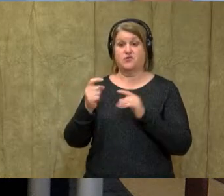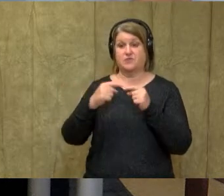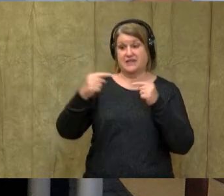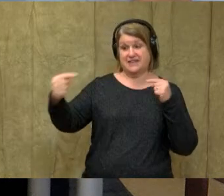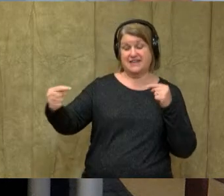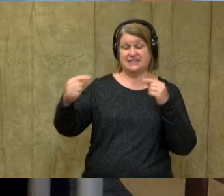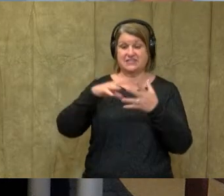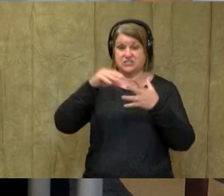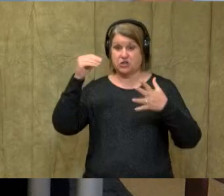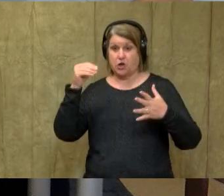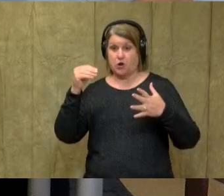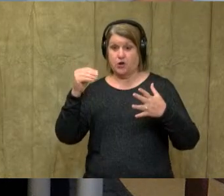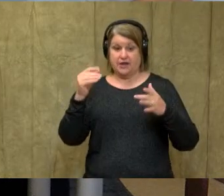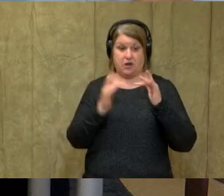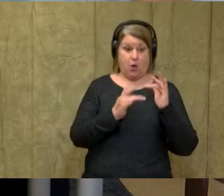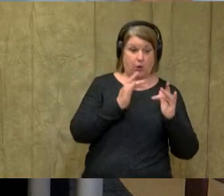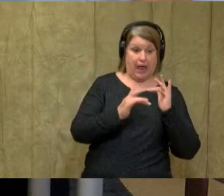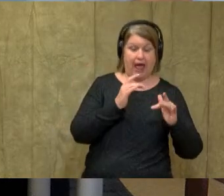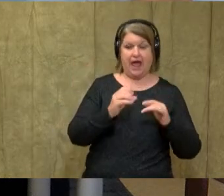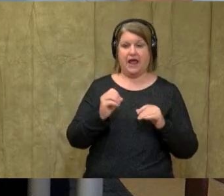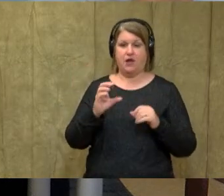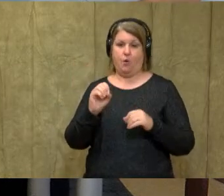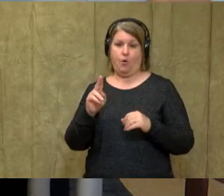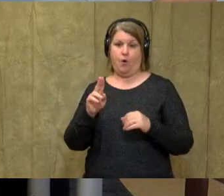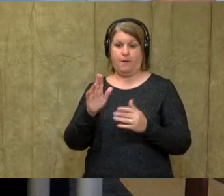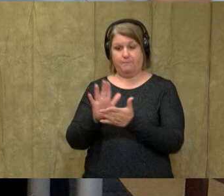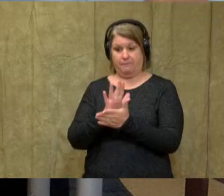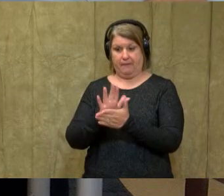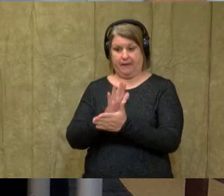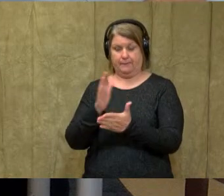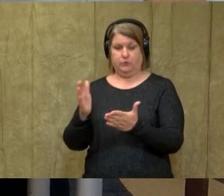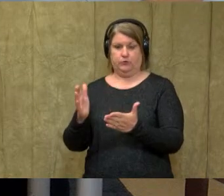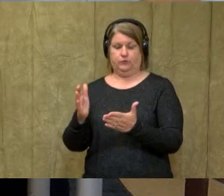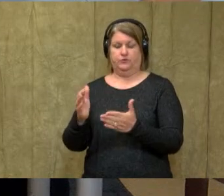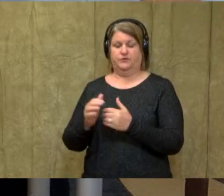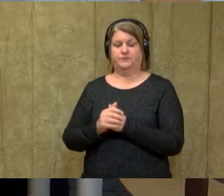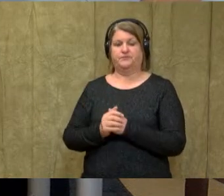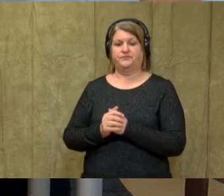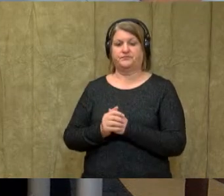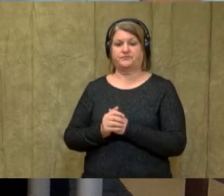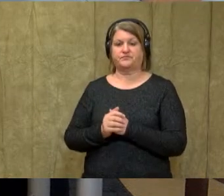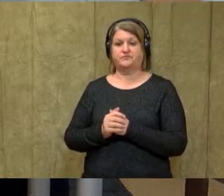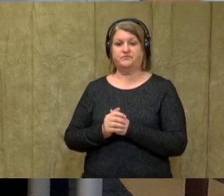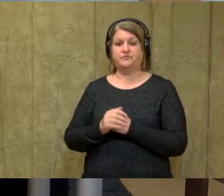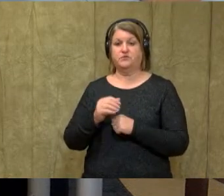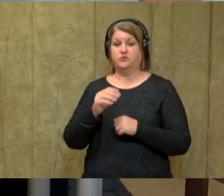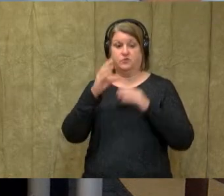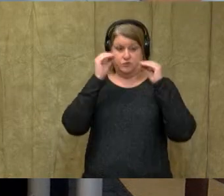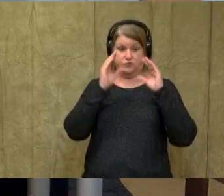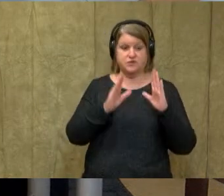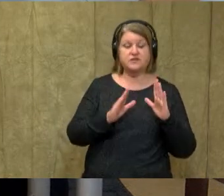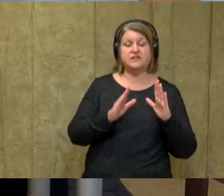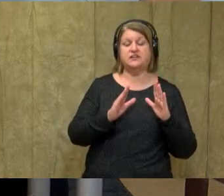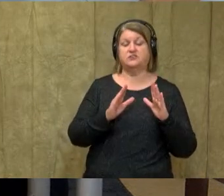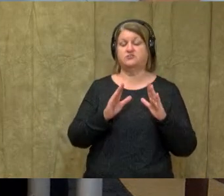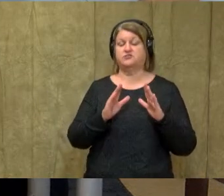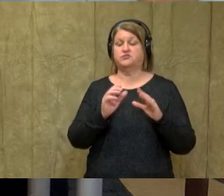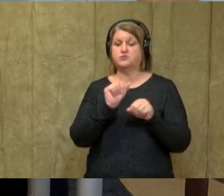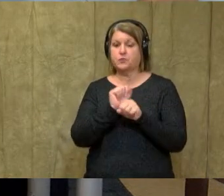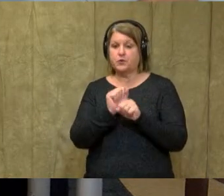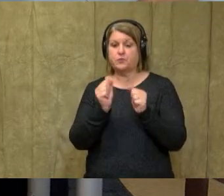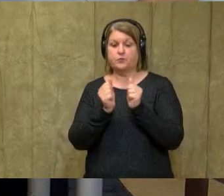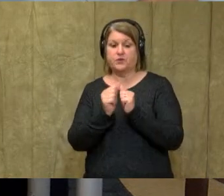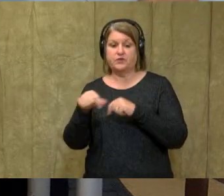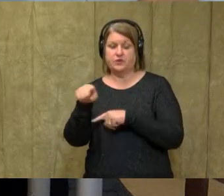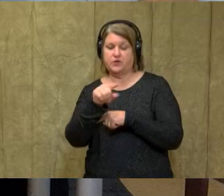or a packet. You accommodated the situation and your teachers, and you worked with your teachers.